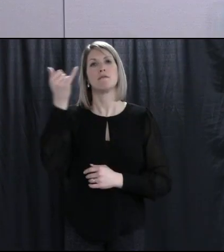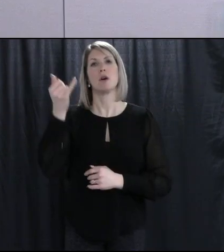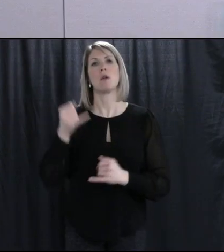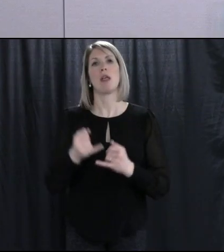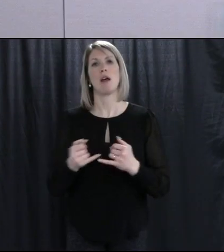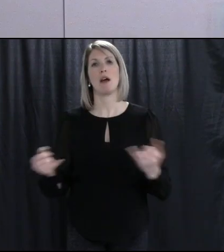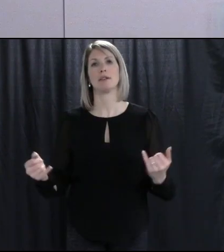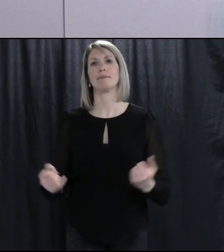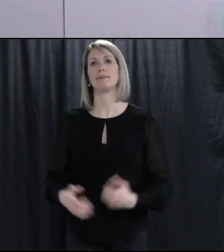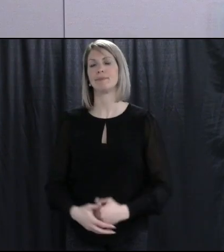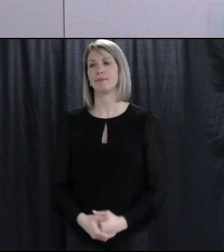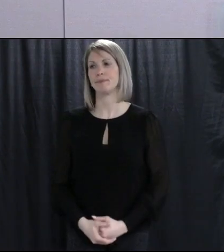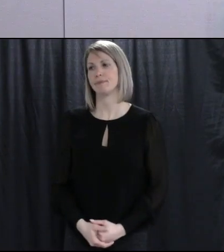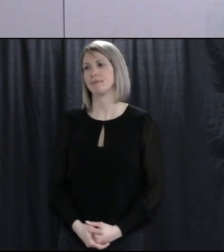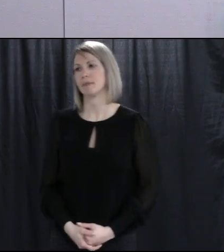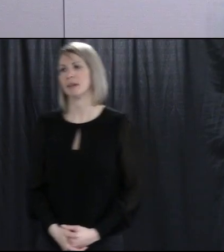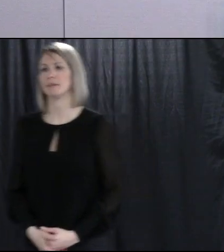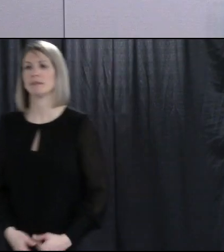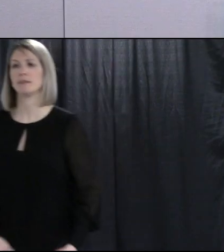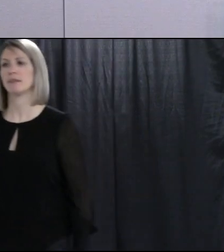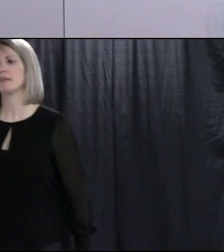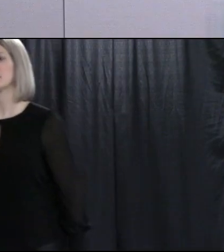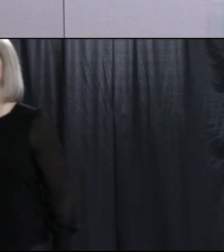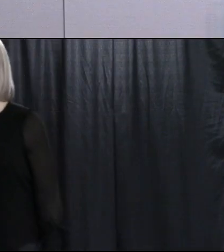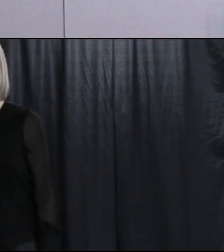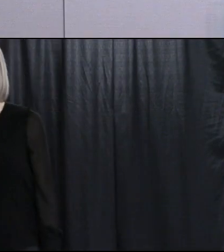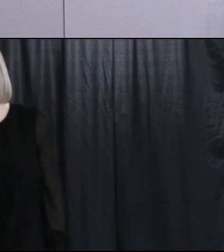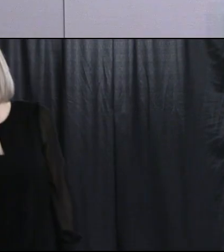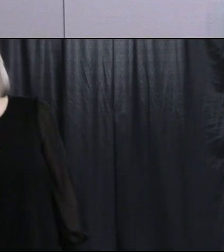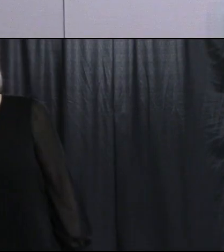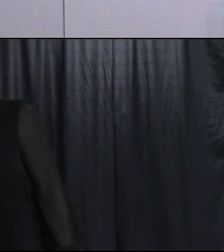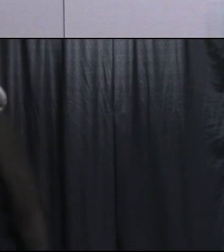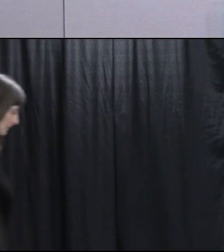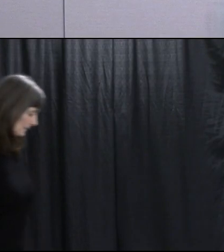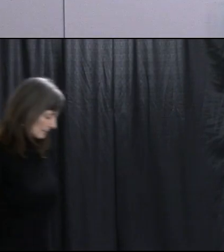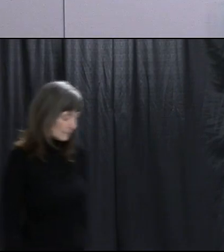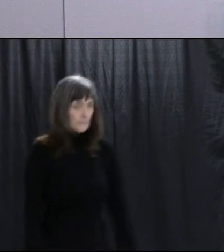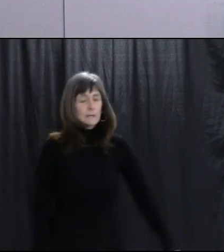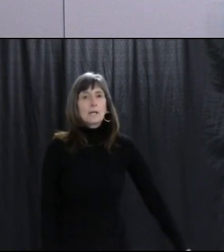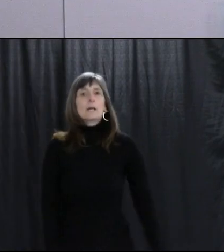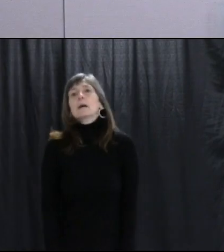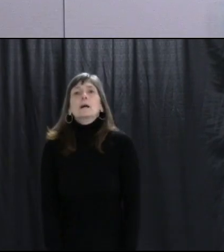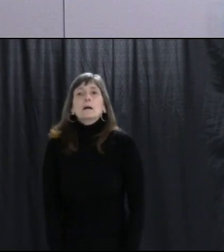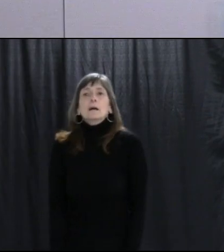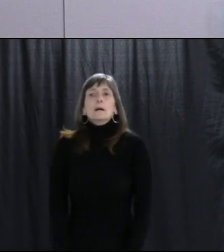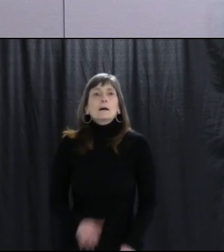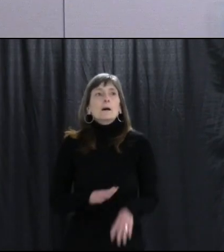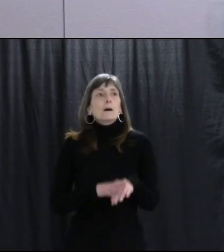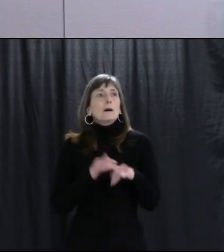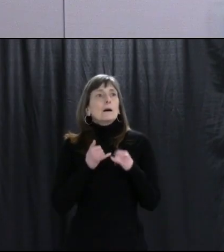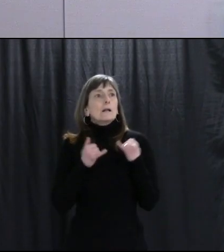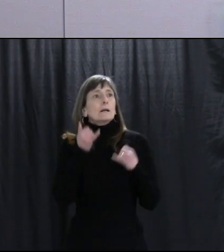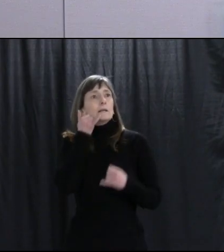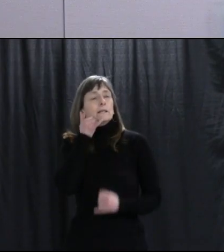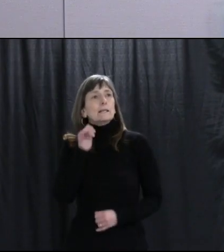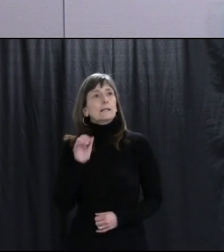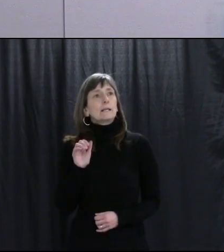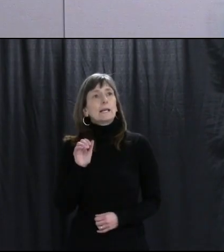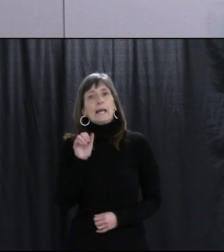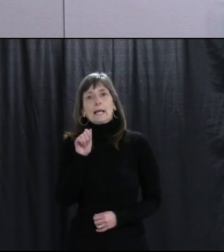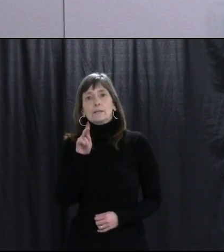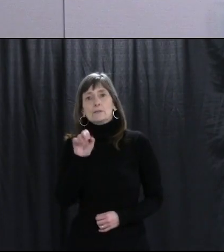if Marie-Isabelle has another question. It's good, thank you. And Angel with APTN?